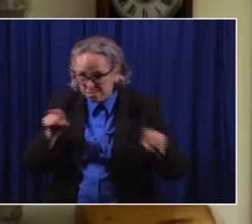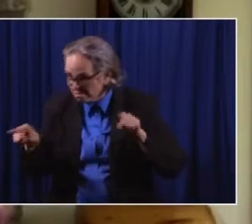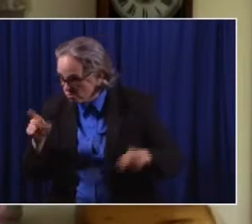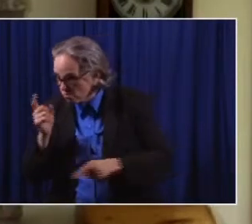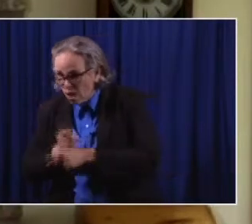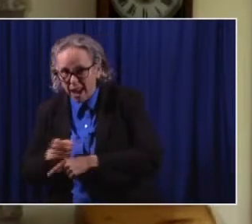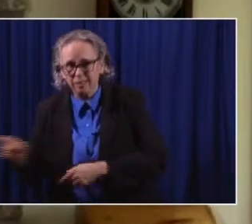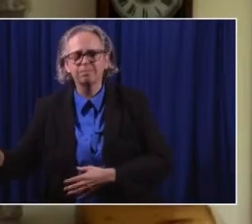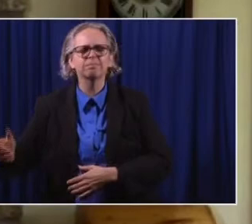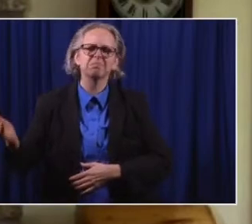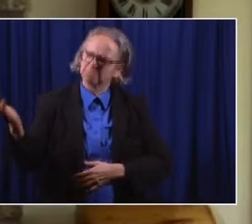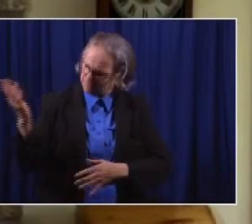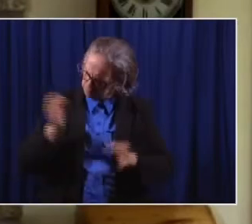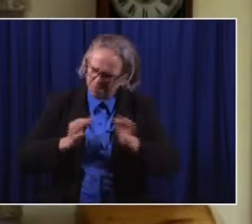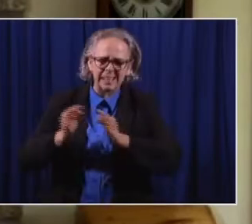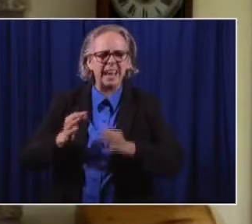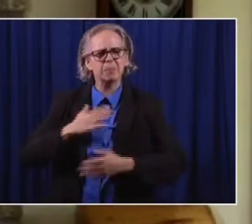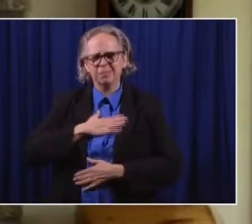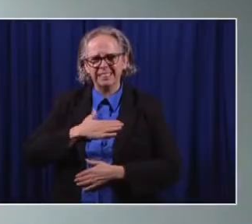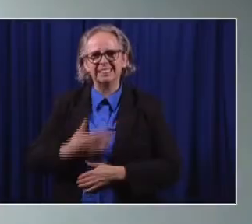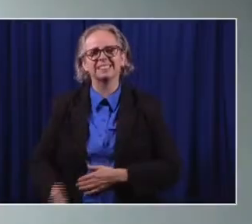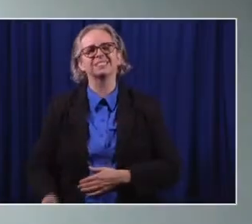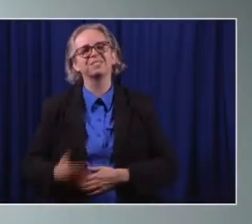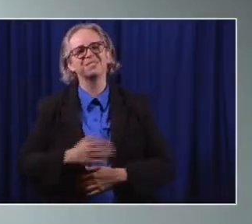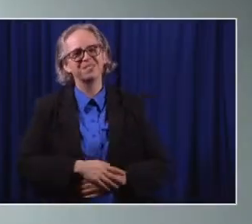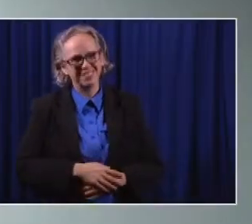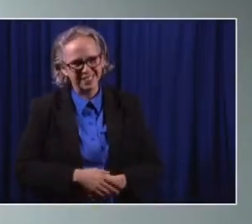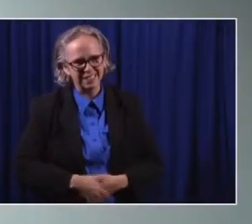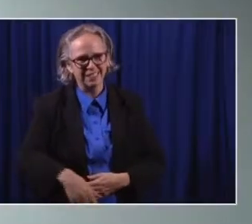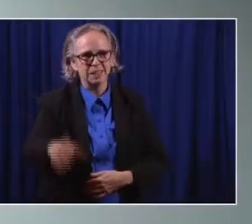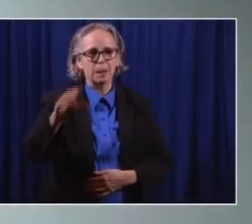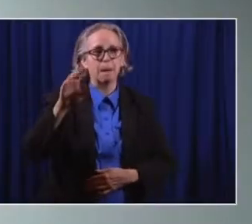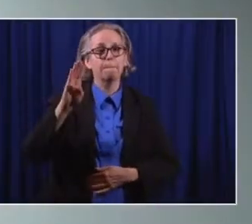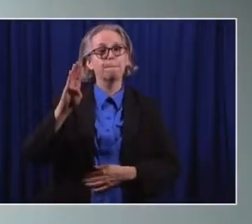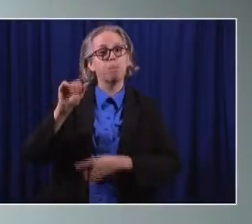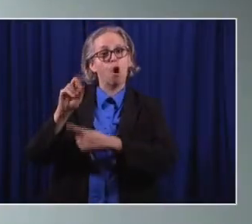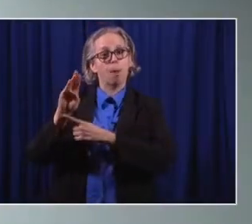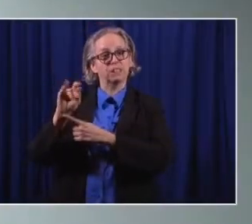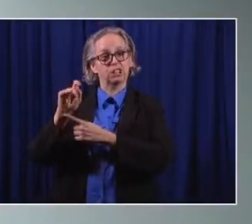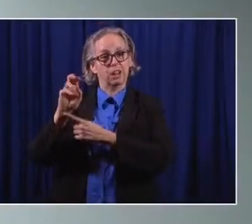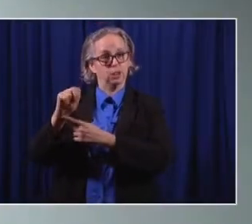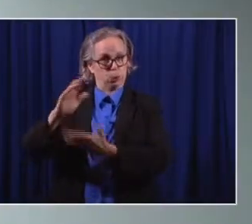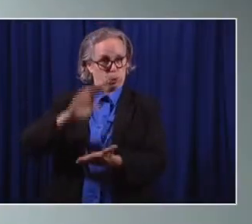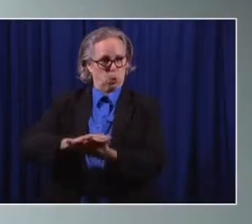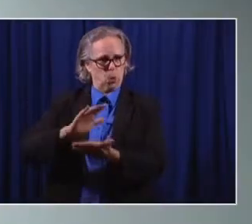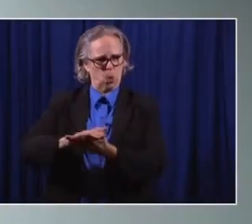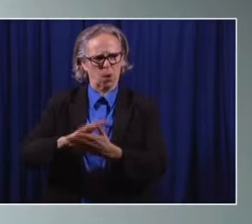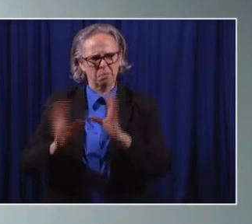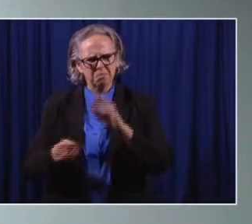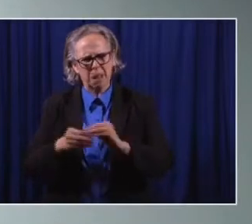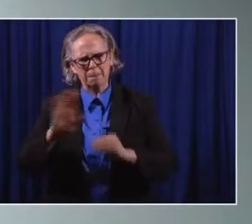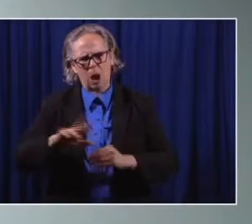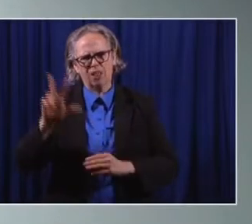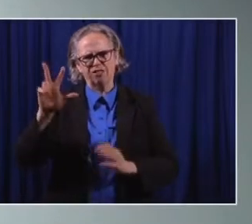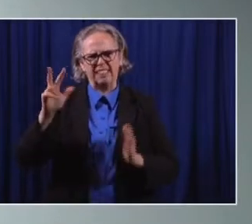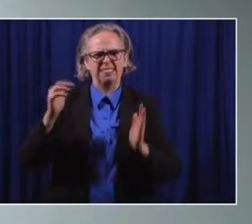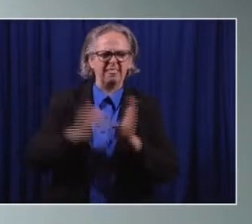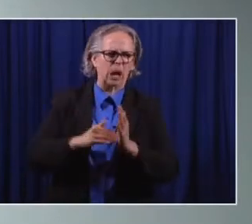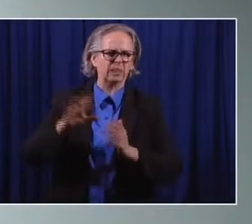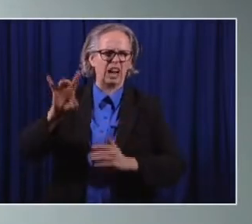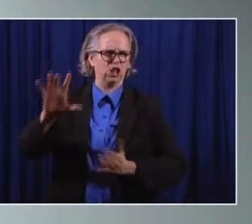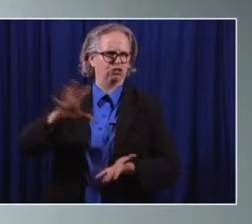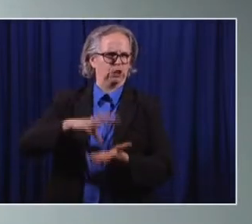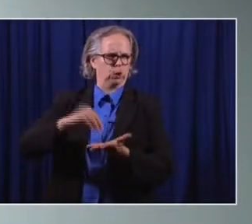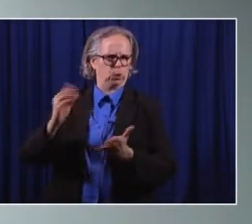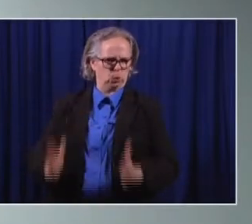us up to date what's going on in Barberton. Barberton City School District, we serve about 3,800 students. We